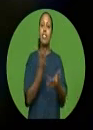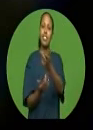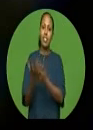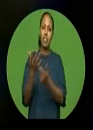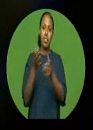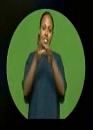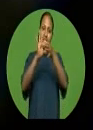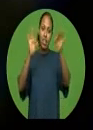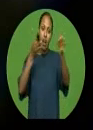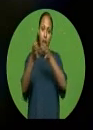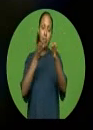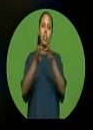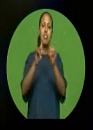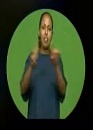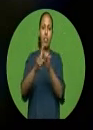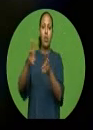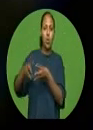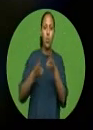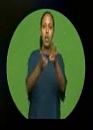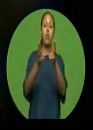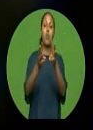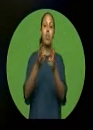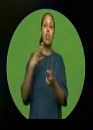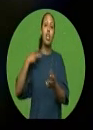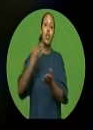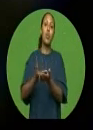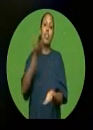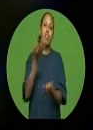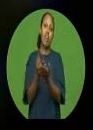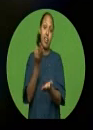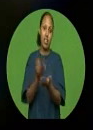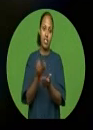Describe the different ways of equity financing.